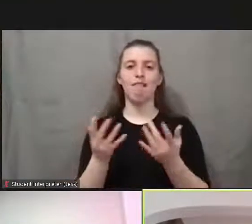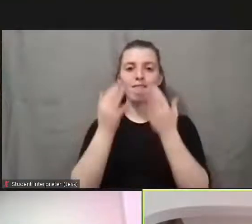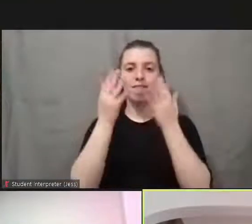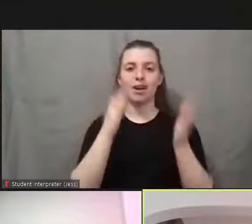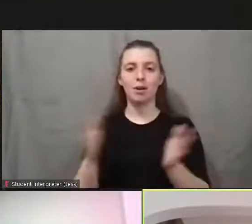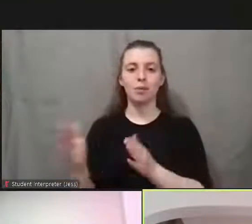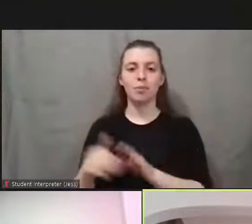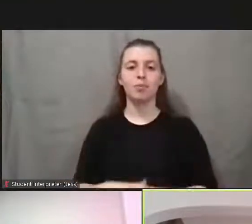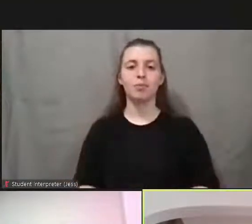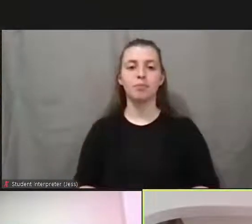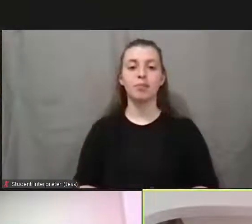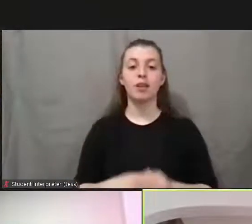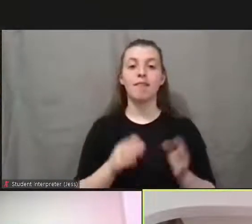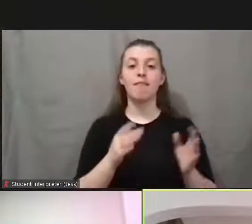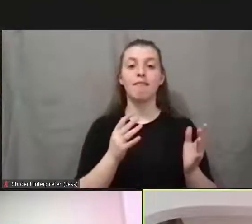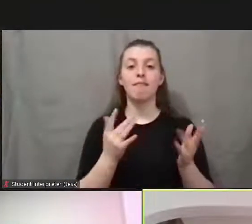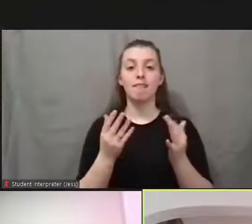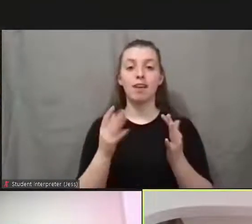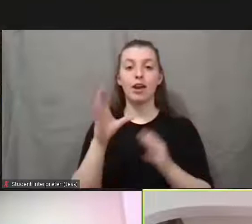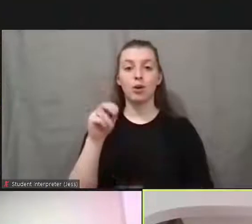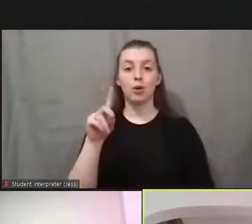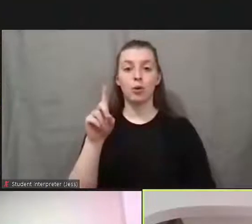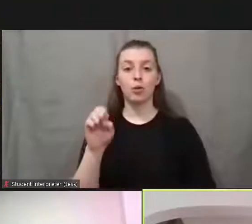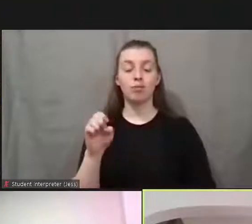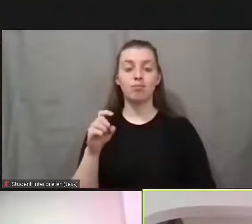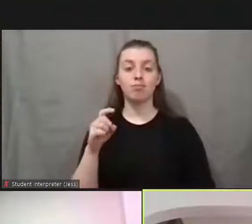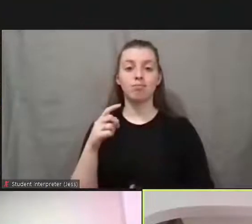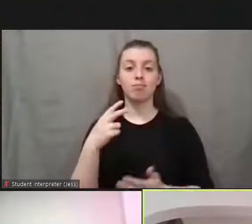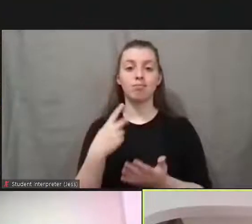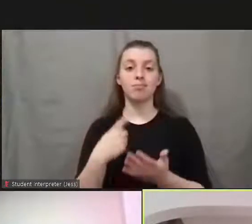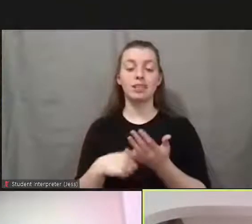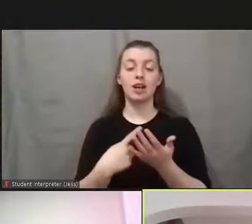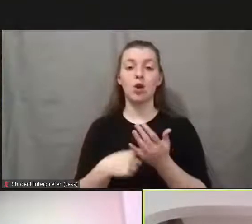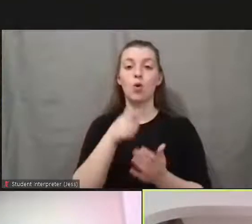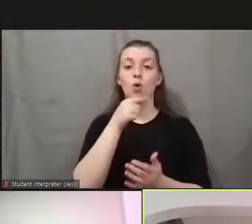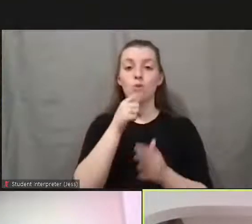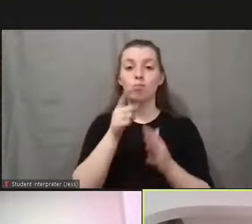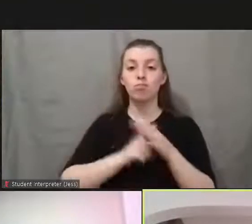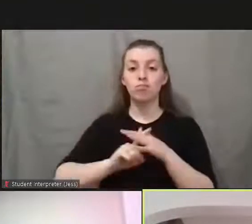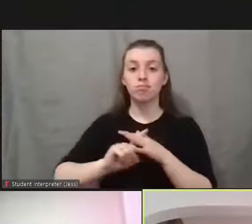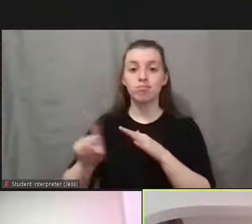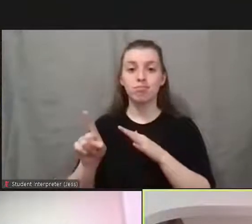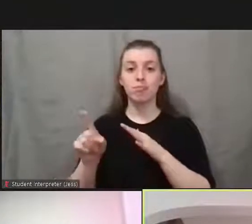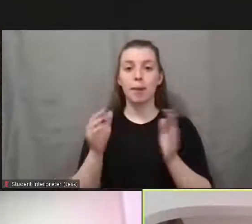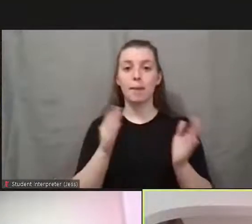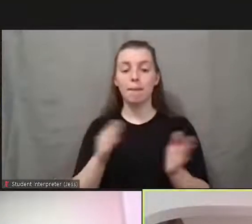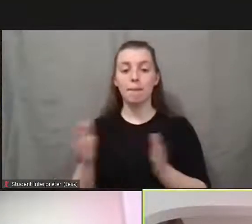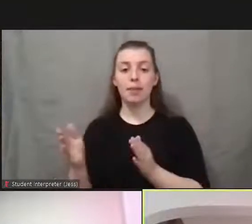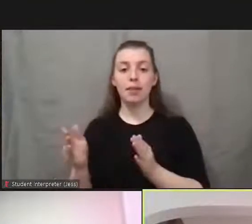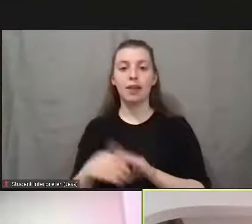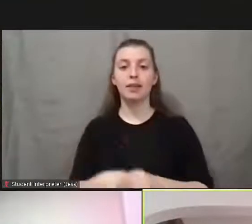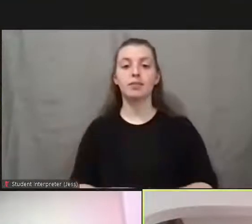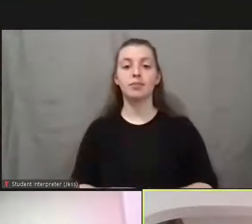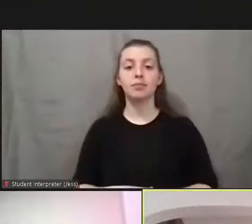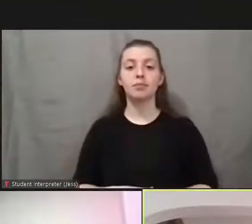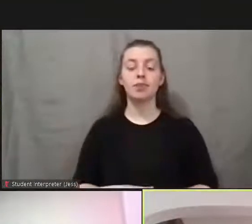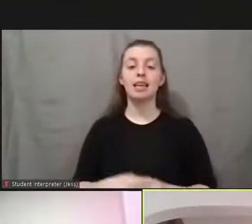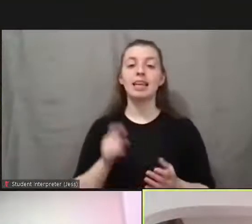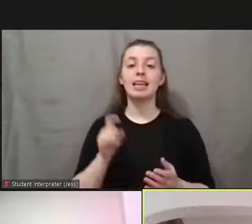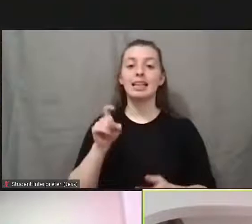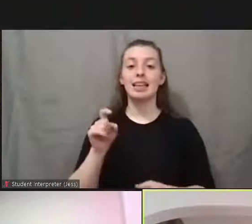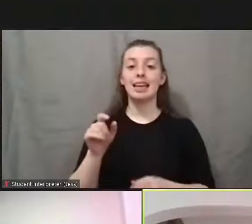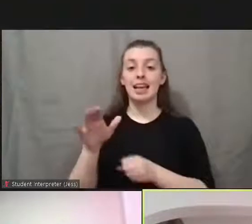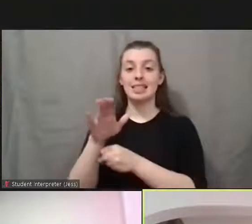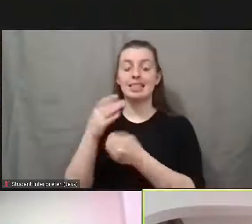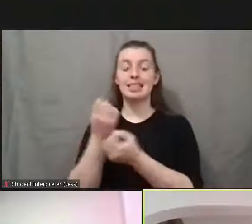needs evacuation plans. The fire code also speaks to what buildings are required to have areas of refuge for persons to